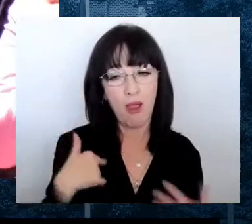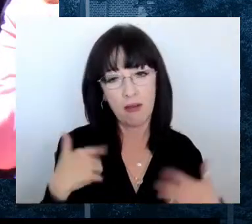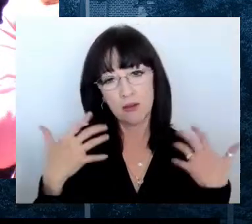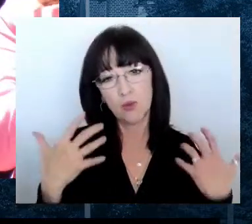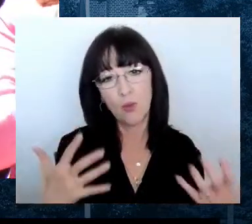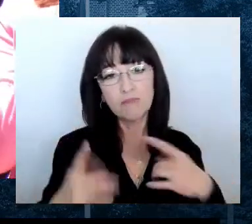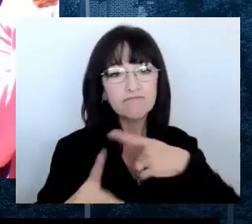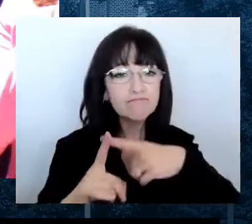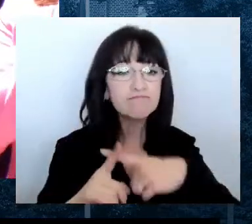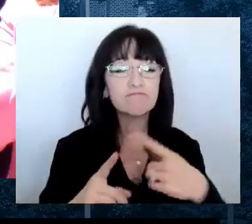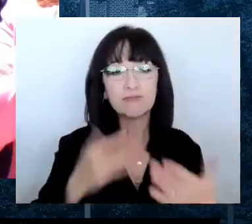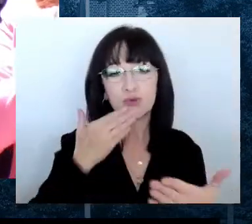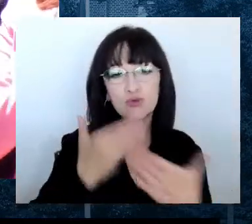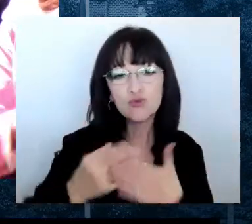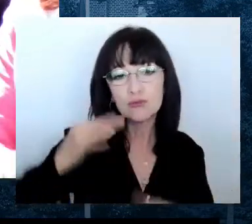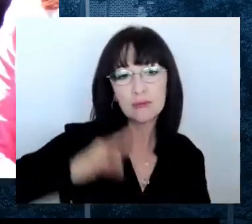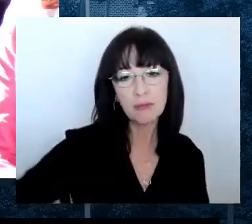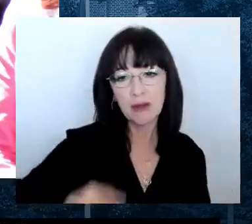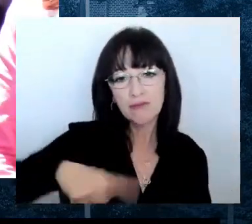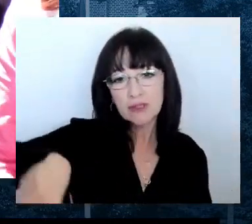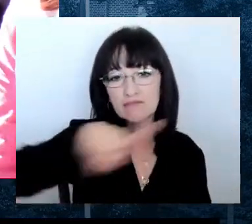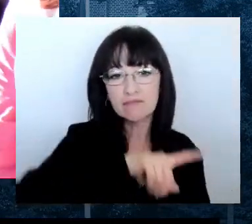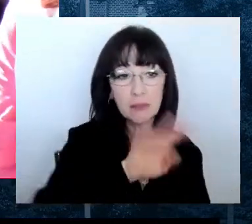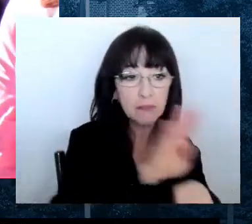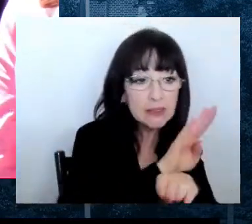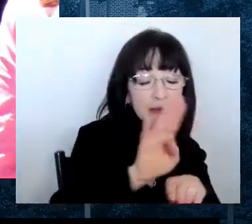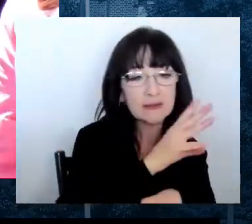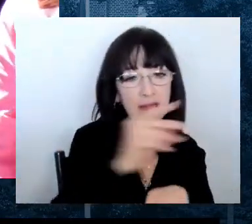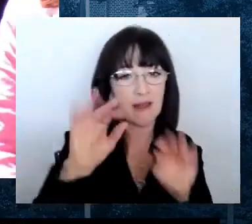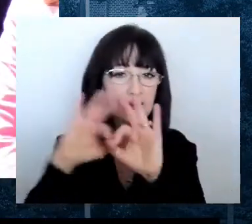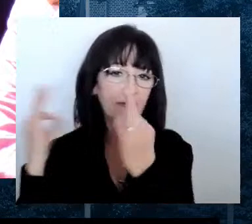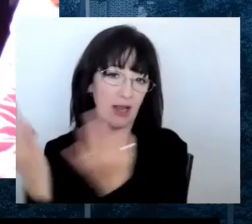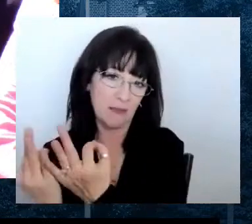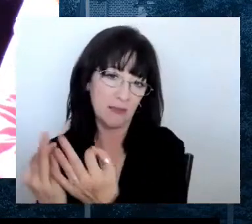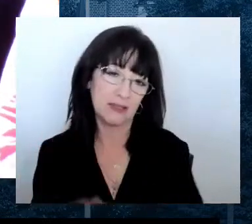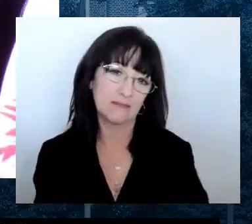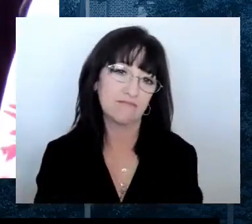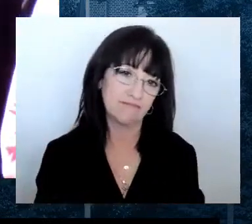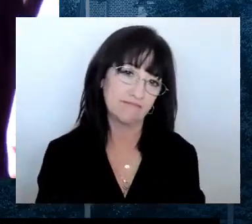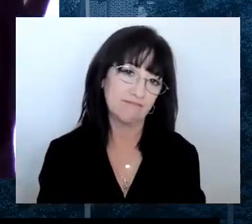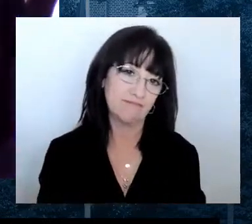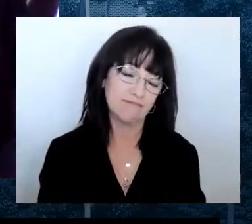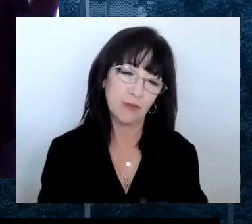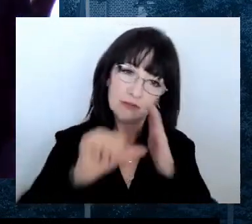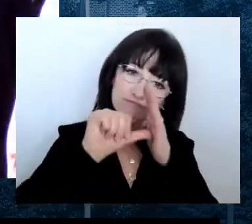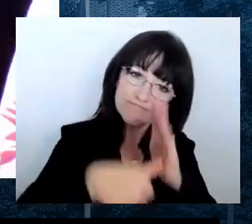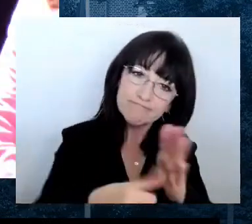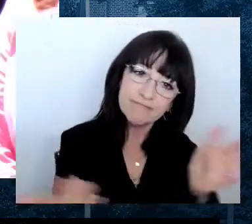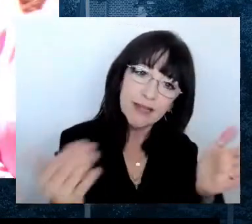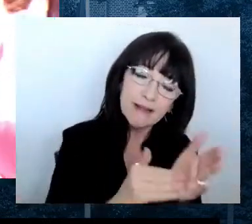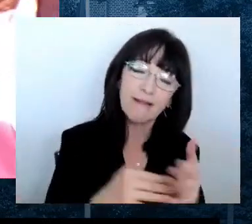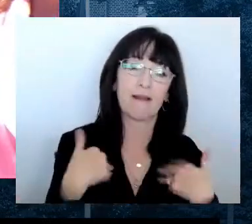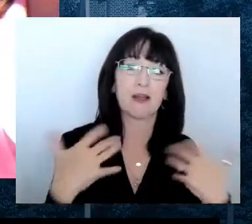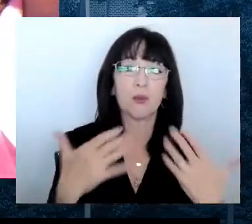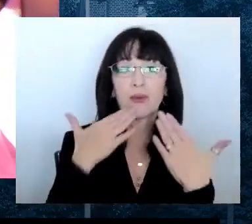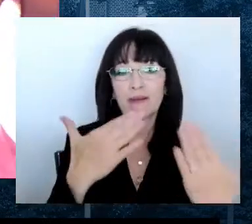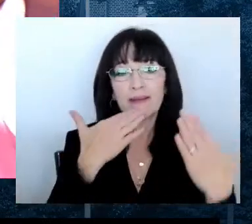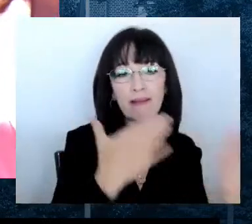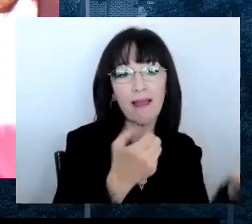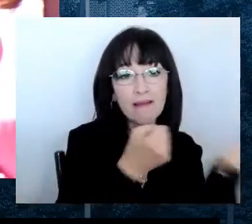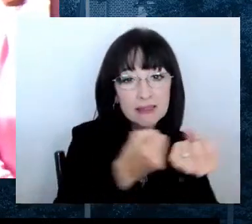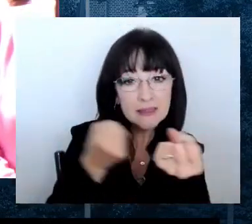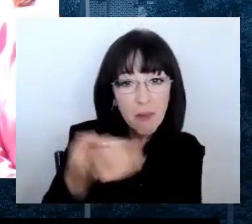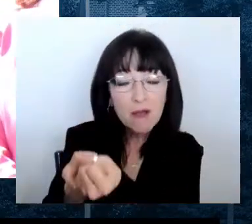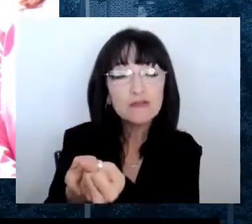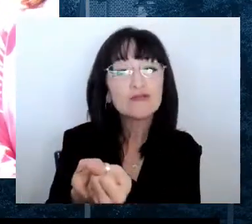again the sponsors who were amazing, the way they reached out, the way they listened,